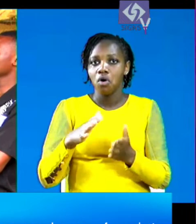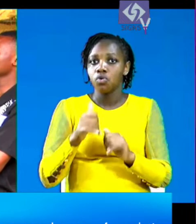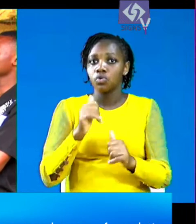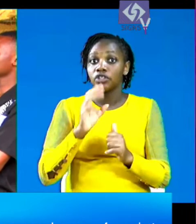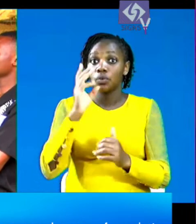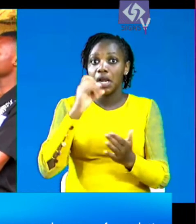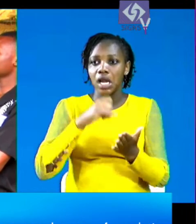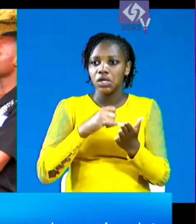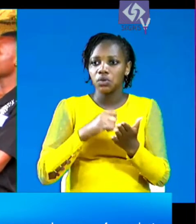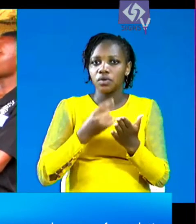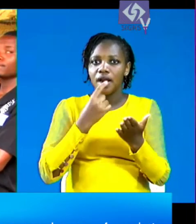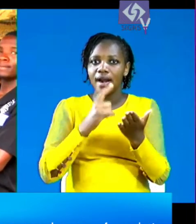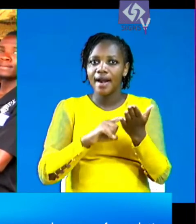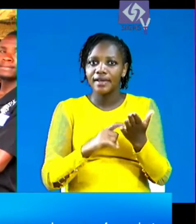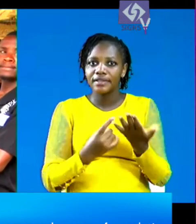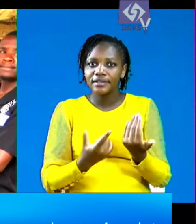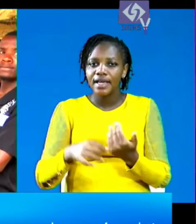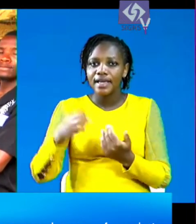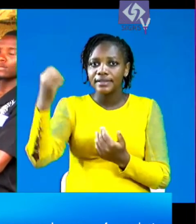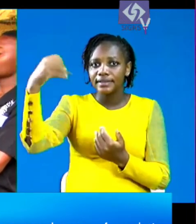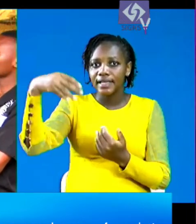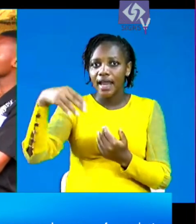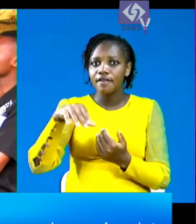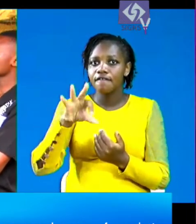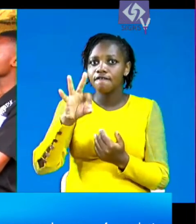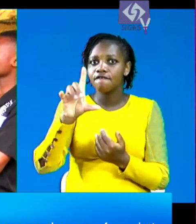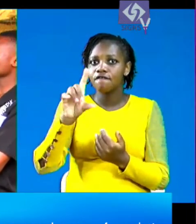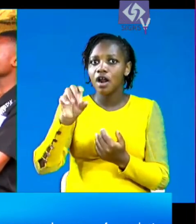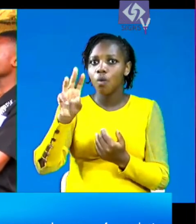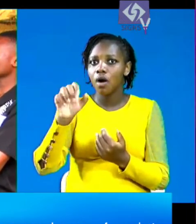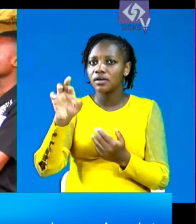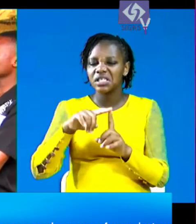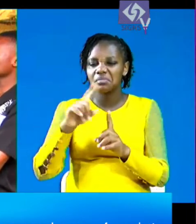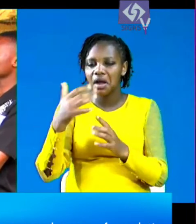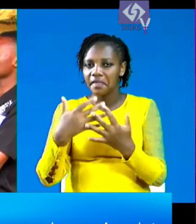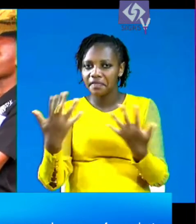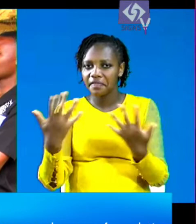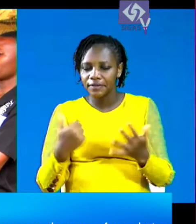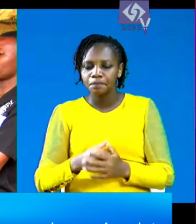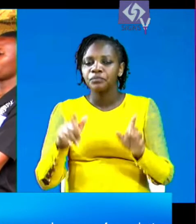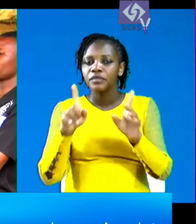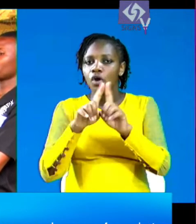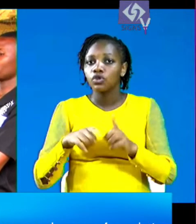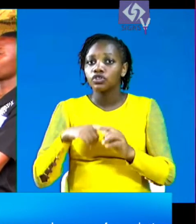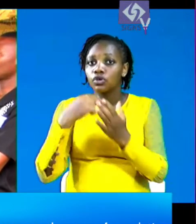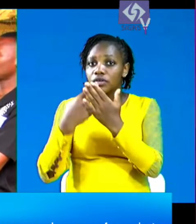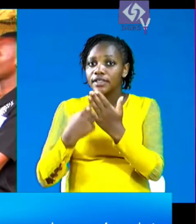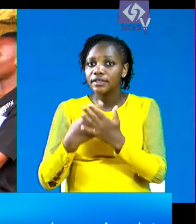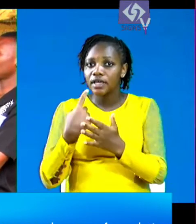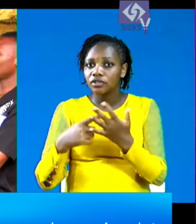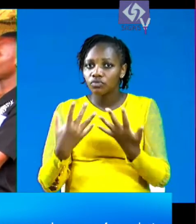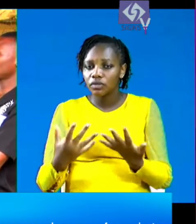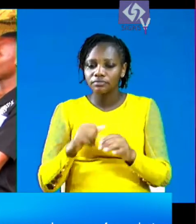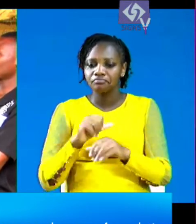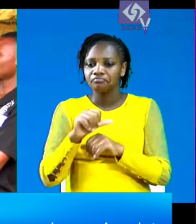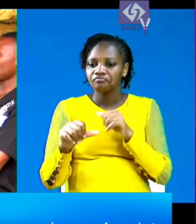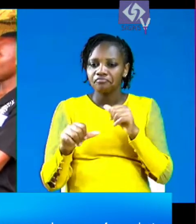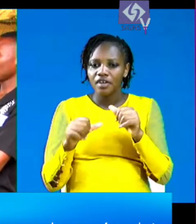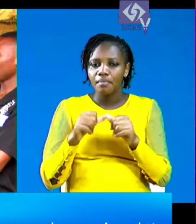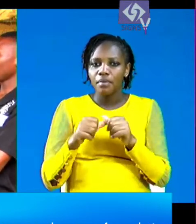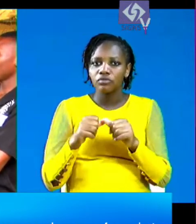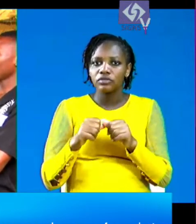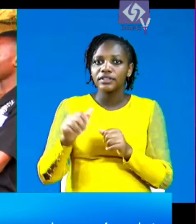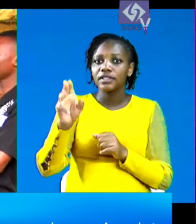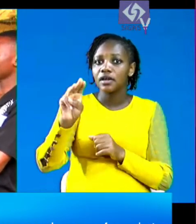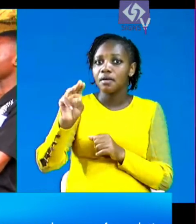rice, sunflower, among other crops. Then we discussed stalled projects. We had the Masara